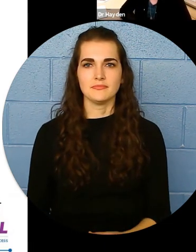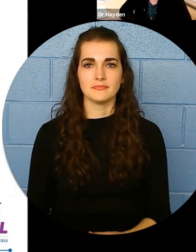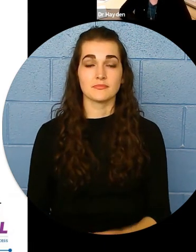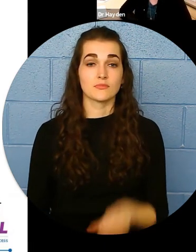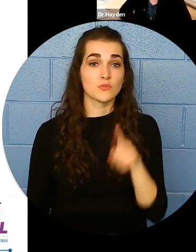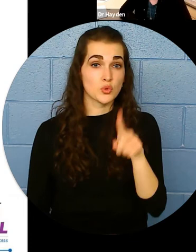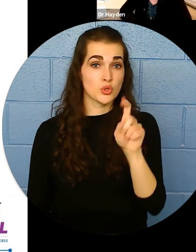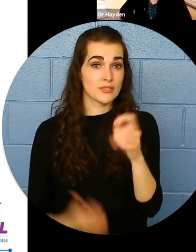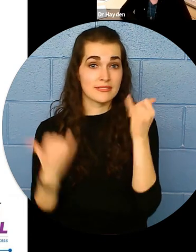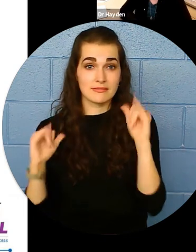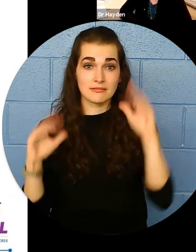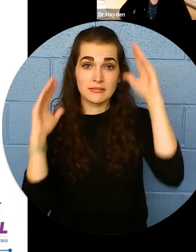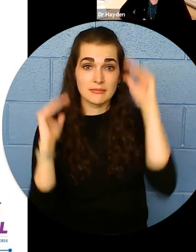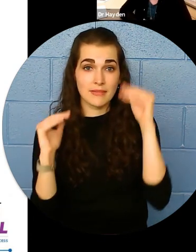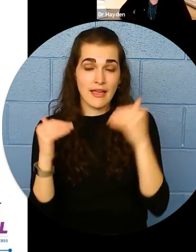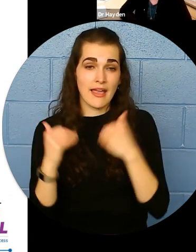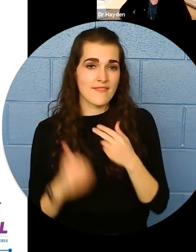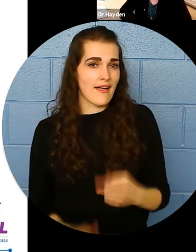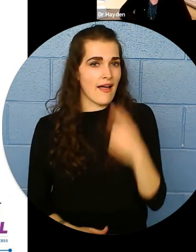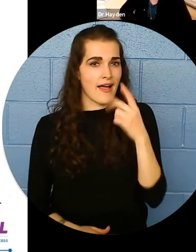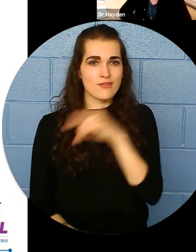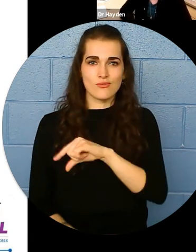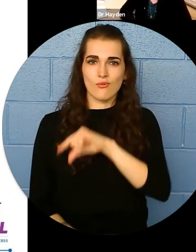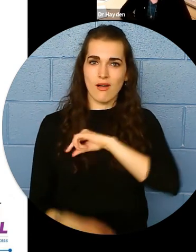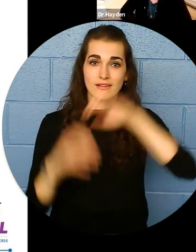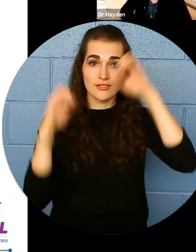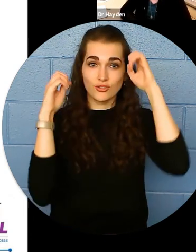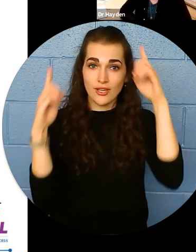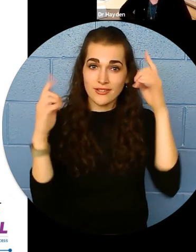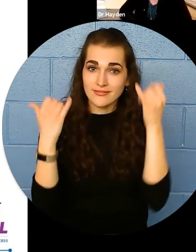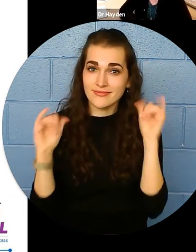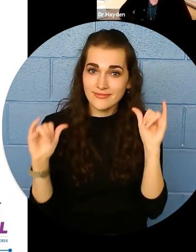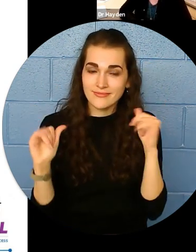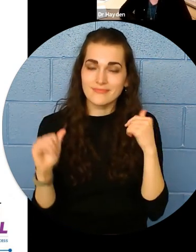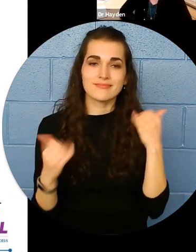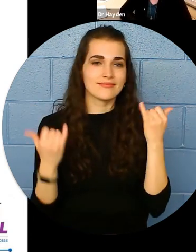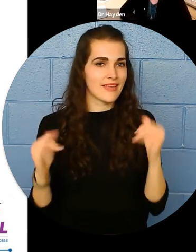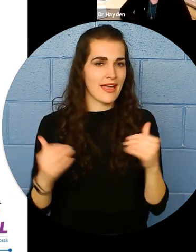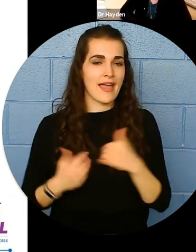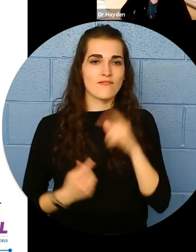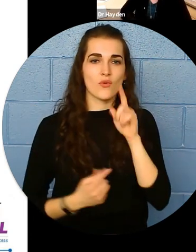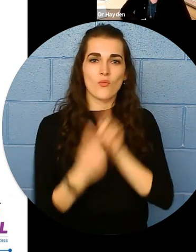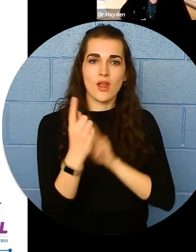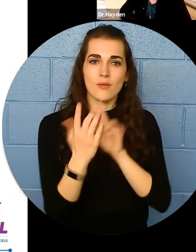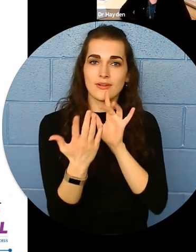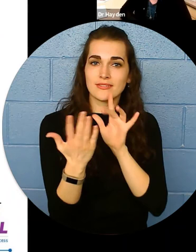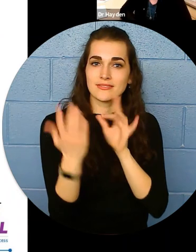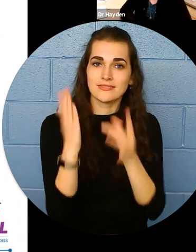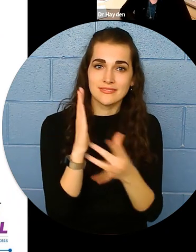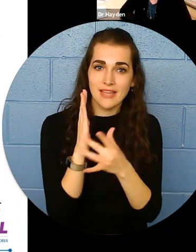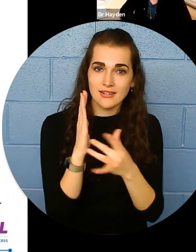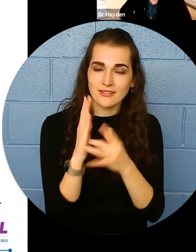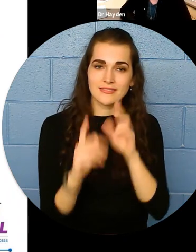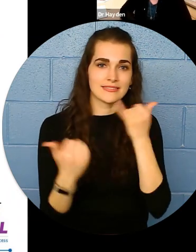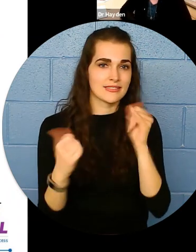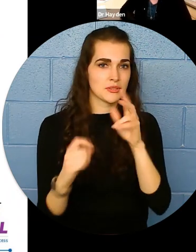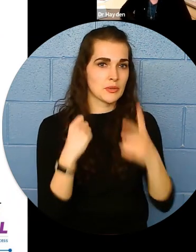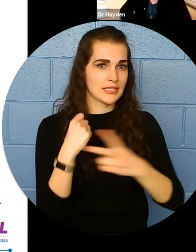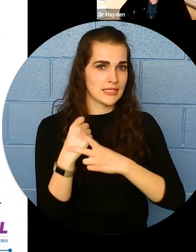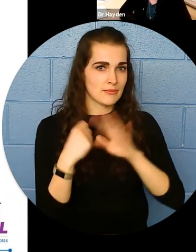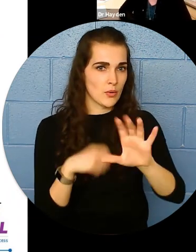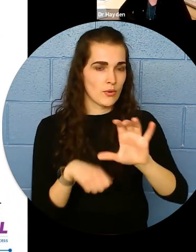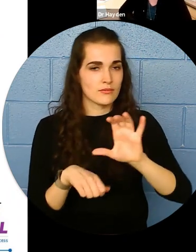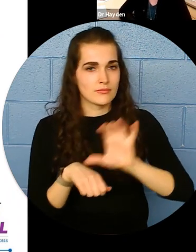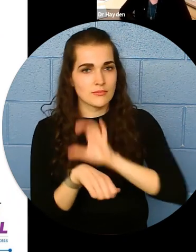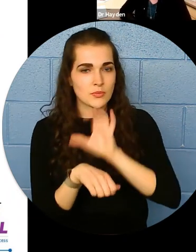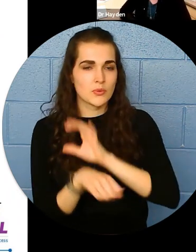So you should still expect to get a high quality education. We will still have the one-on-one technology. It will be assigned to your child for the remainder